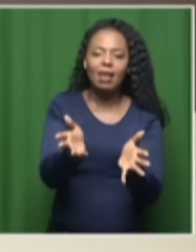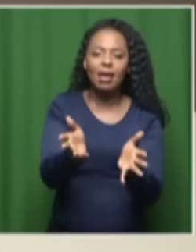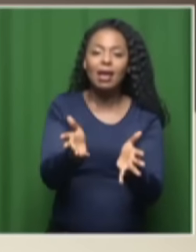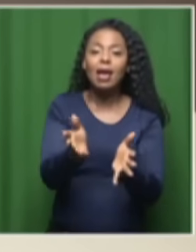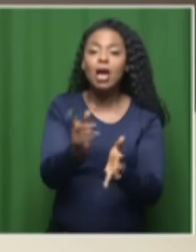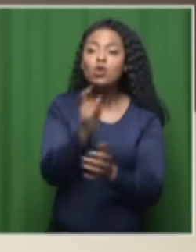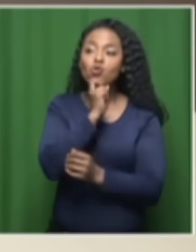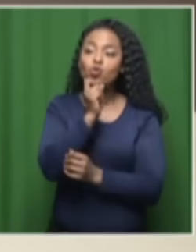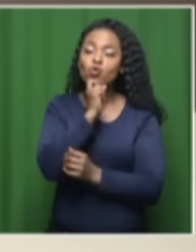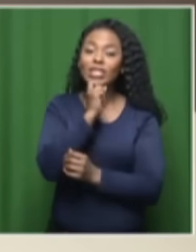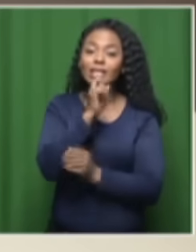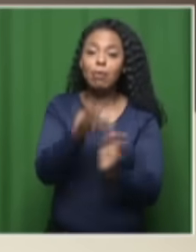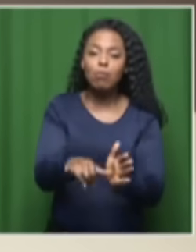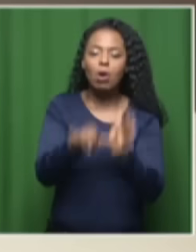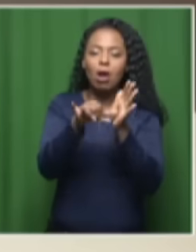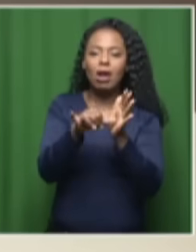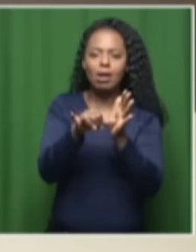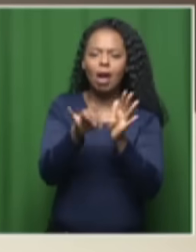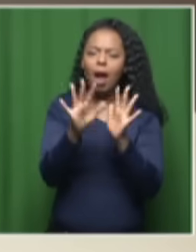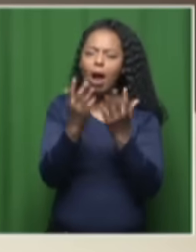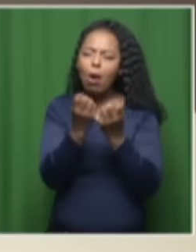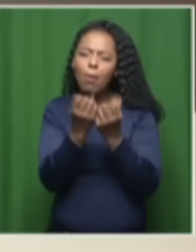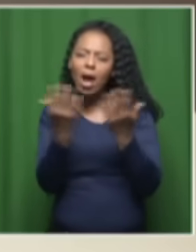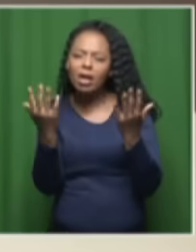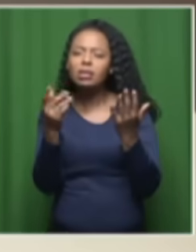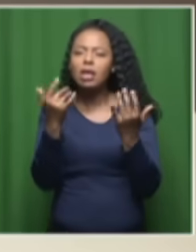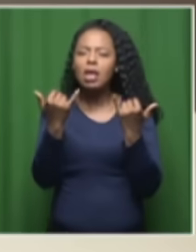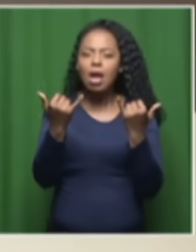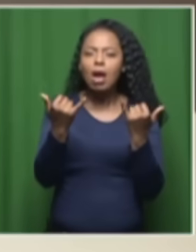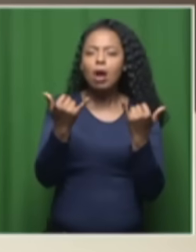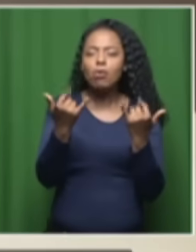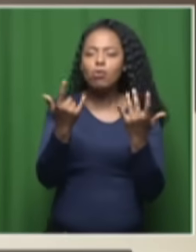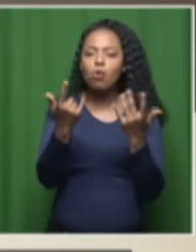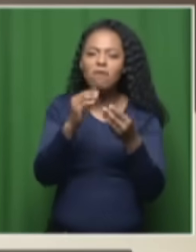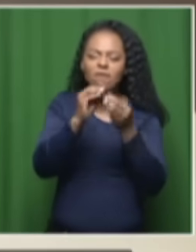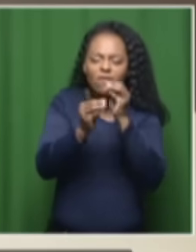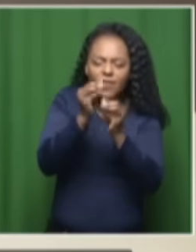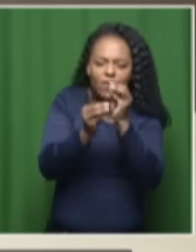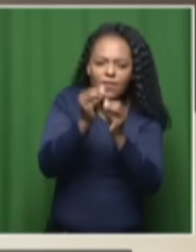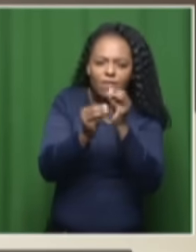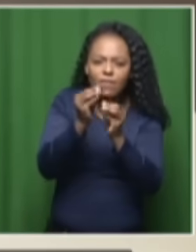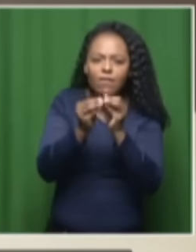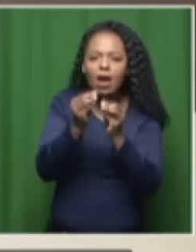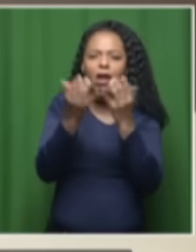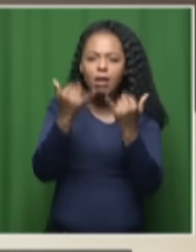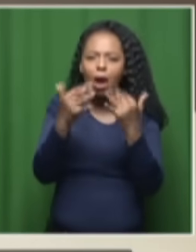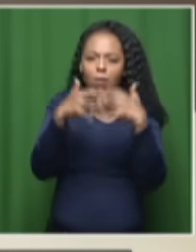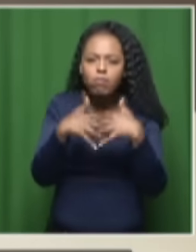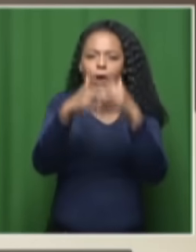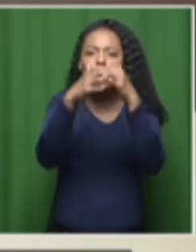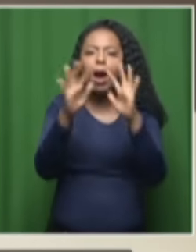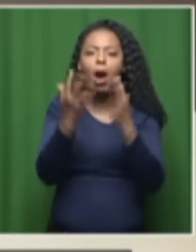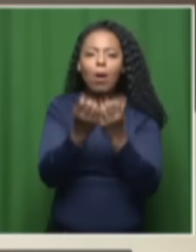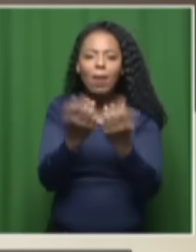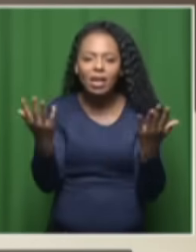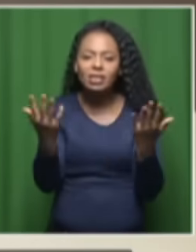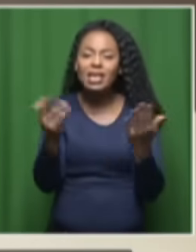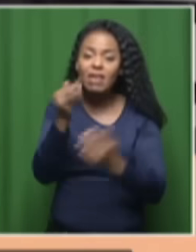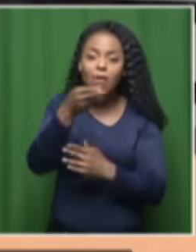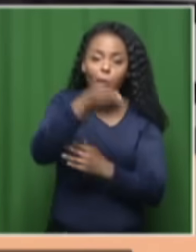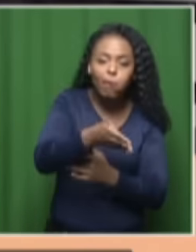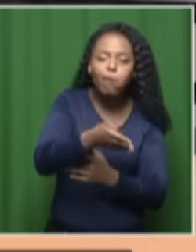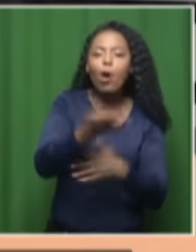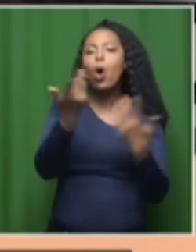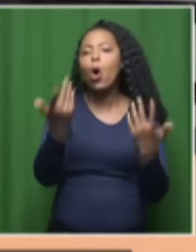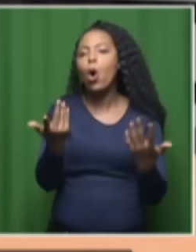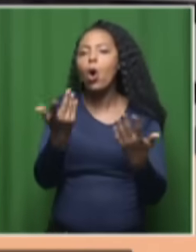thing, is to see how much electricity is actually being used, or produced. Not are they available or not.